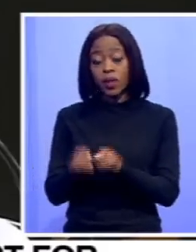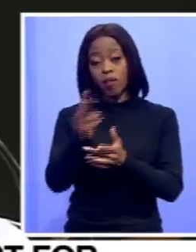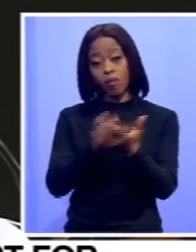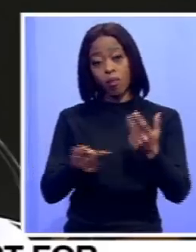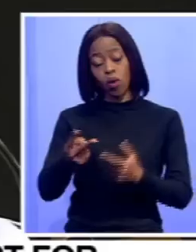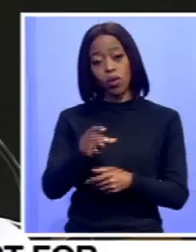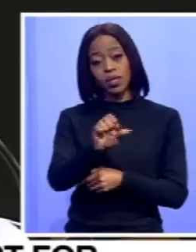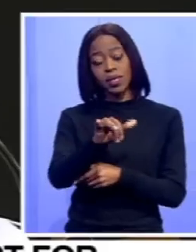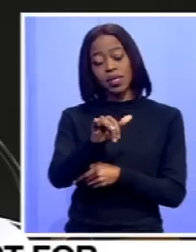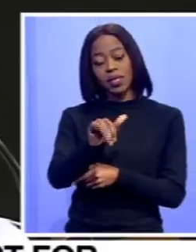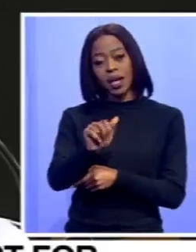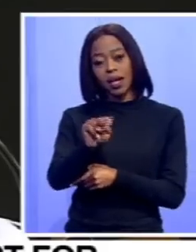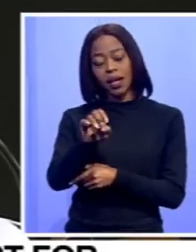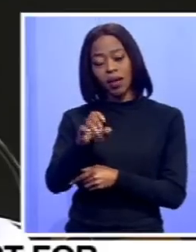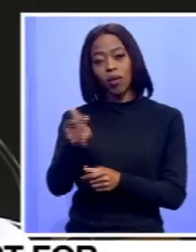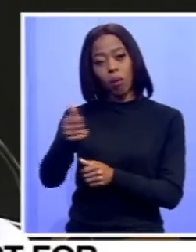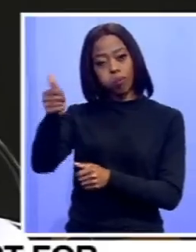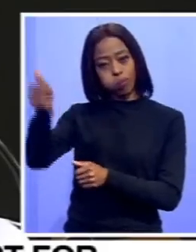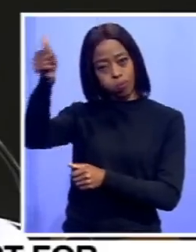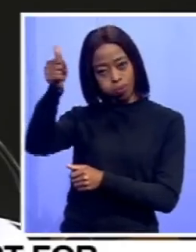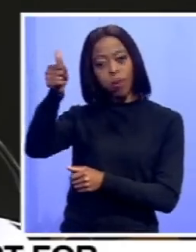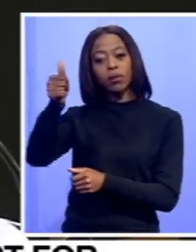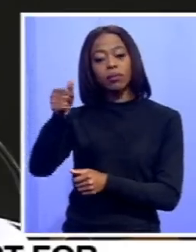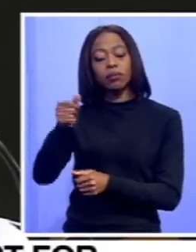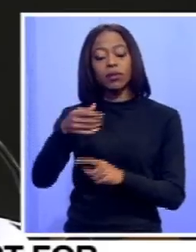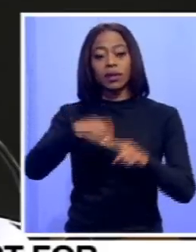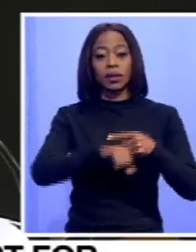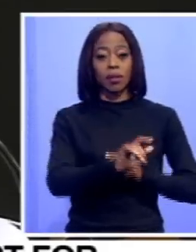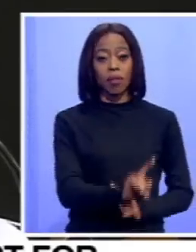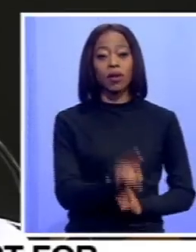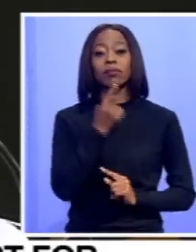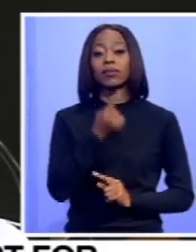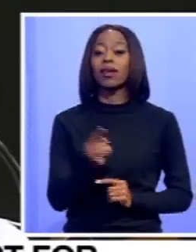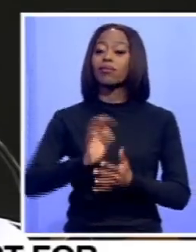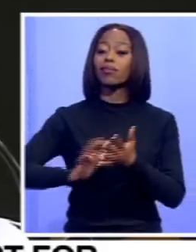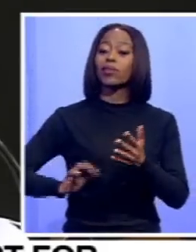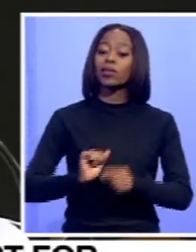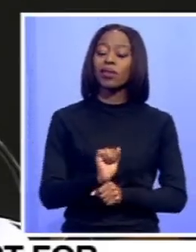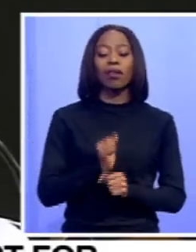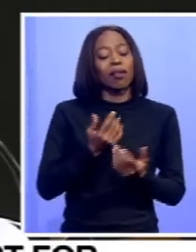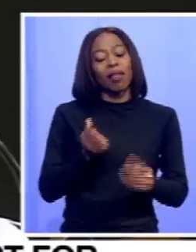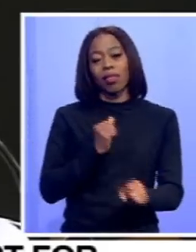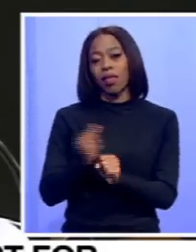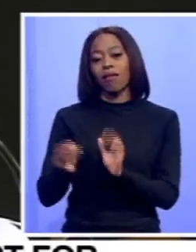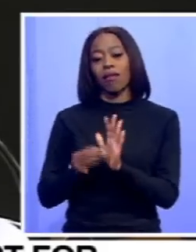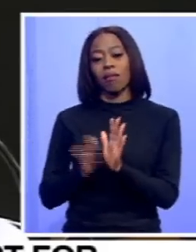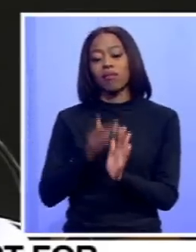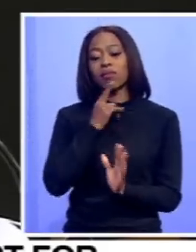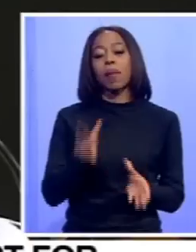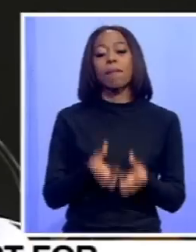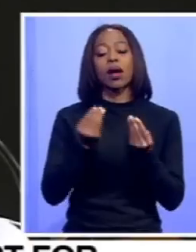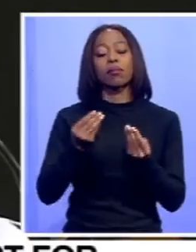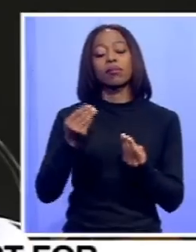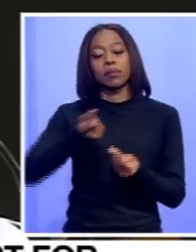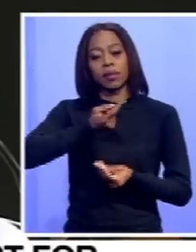and Sianejo and testified that, Sub 1, in none of the statements did he record that he had obtained a copy of the video